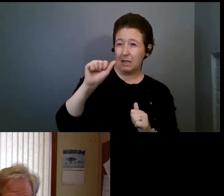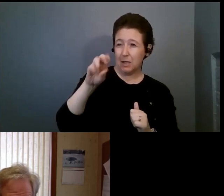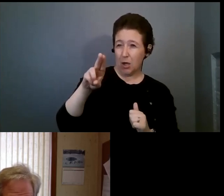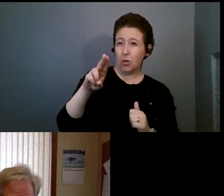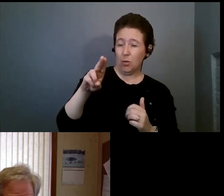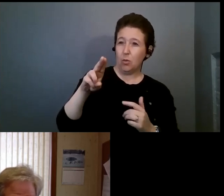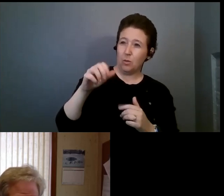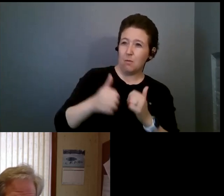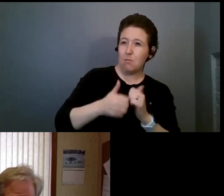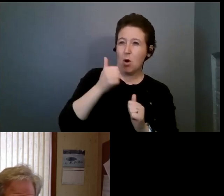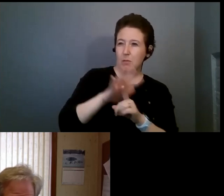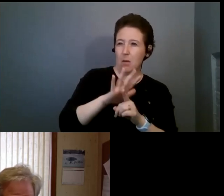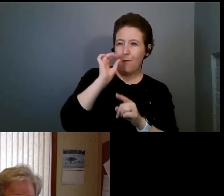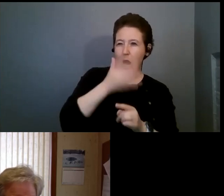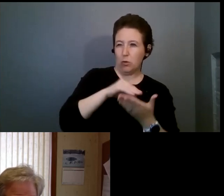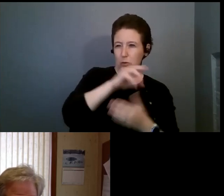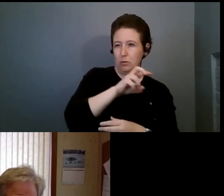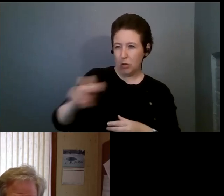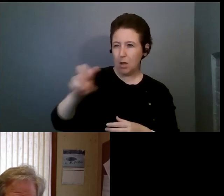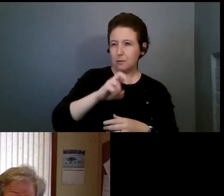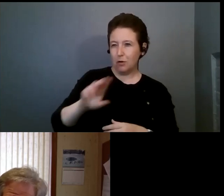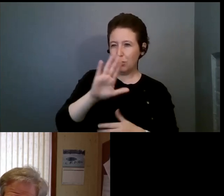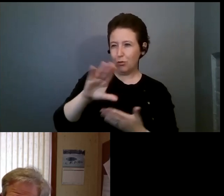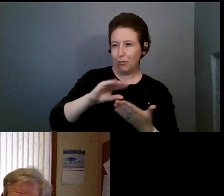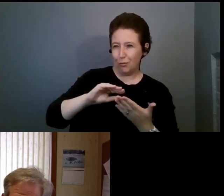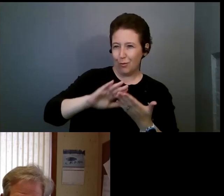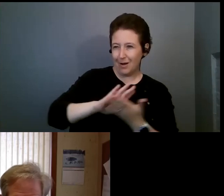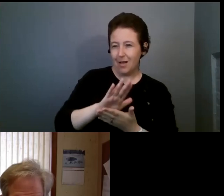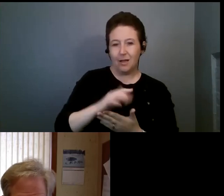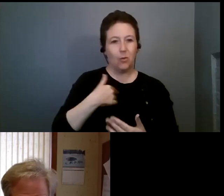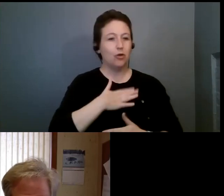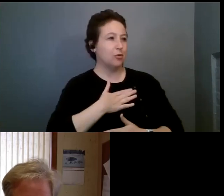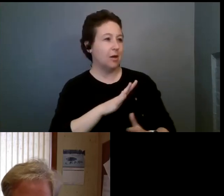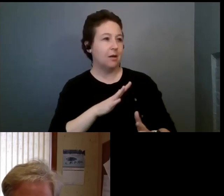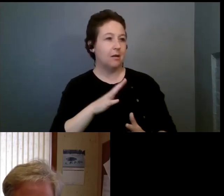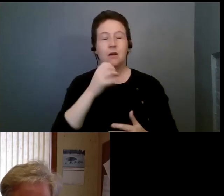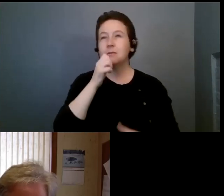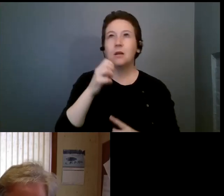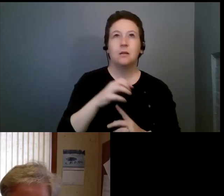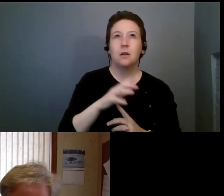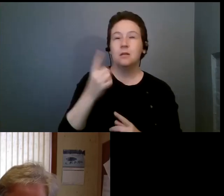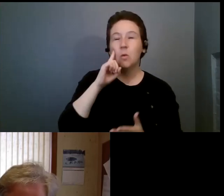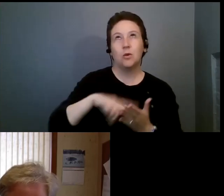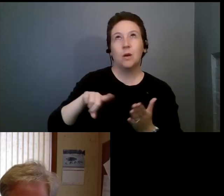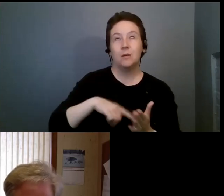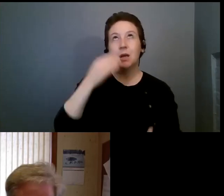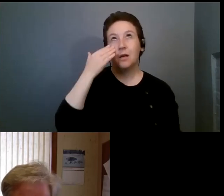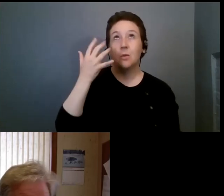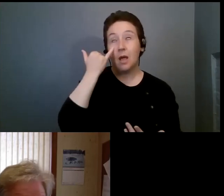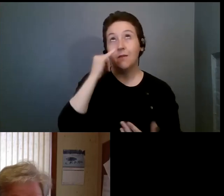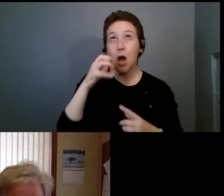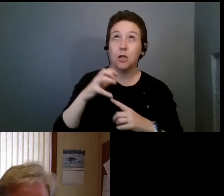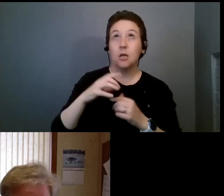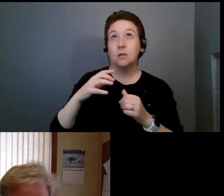so. And we value that relationship. Not for a second. It's close. I'm sorry. Somebody's going to correct me. I know. We have a lot of